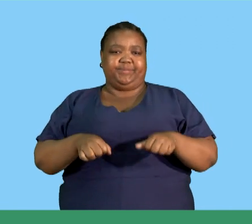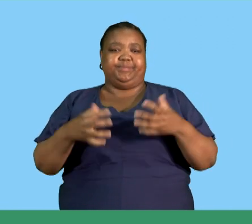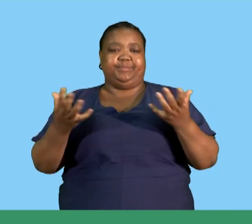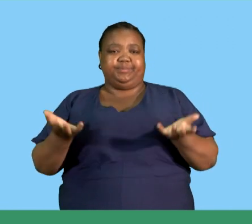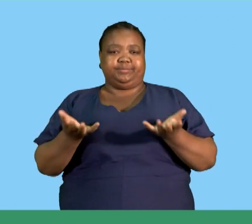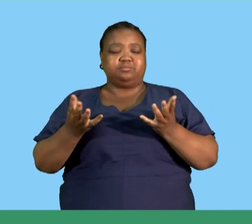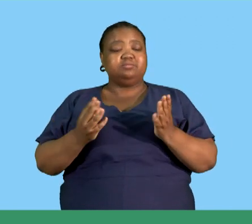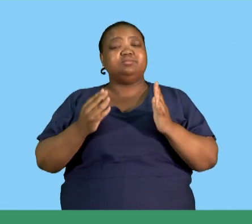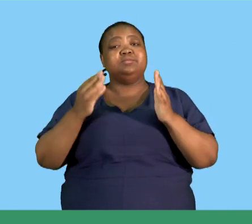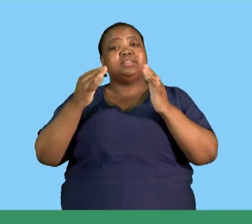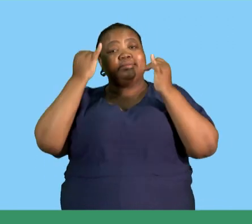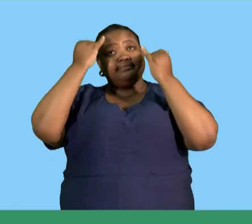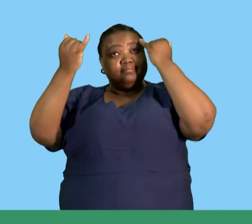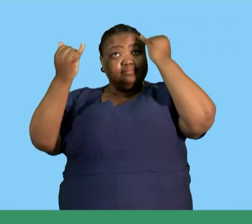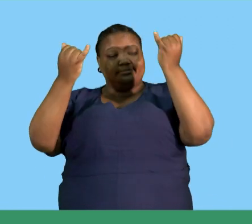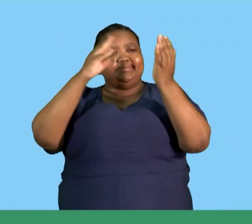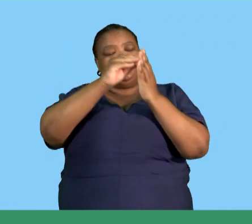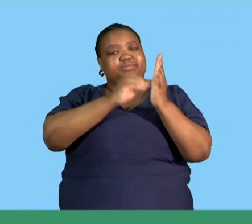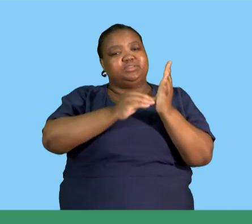ideas or refined list rather.